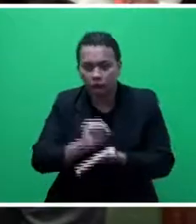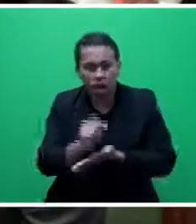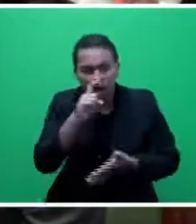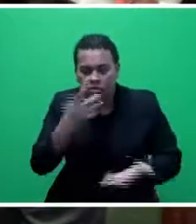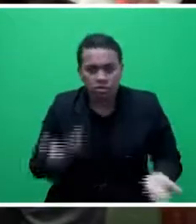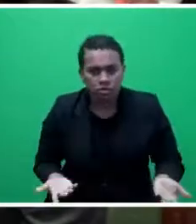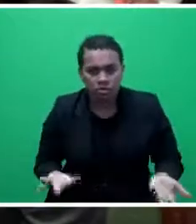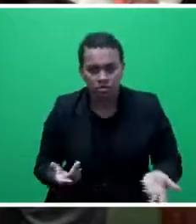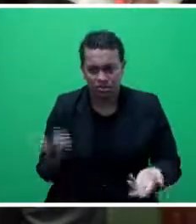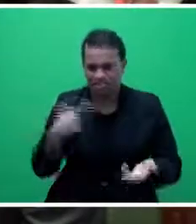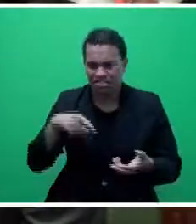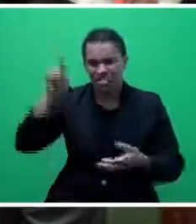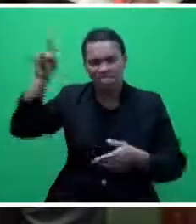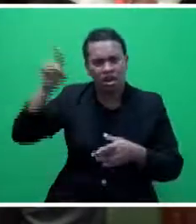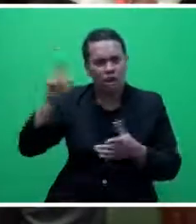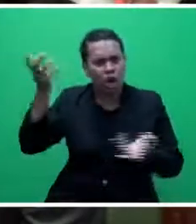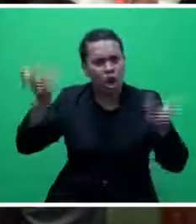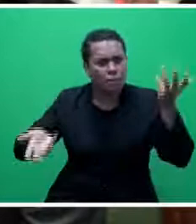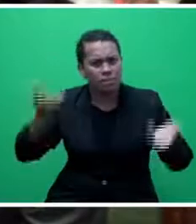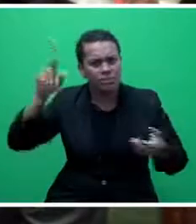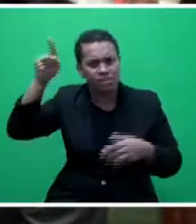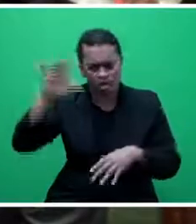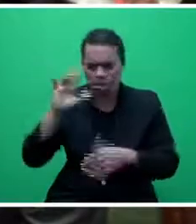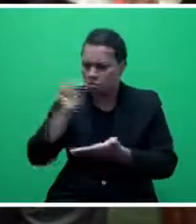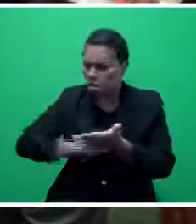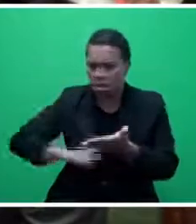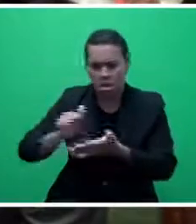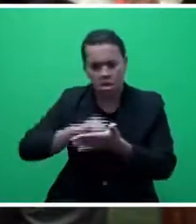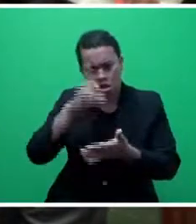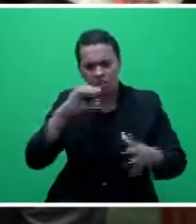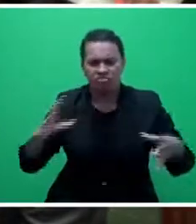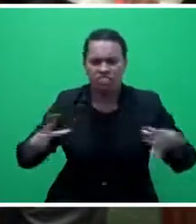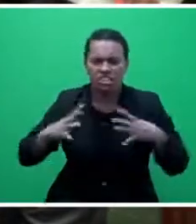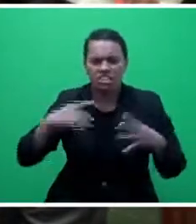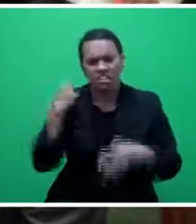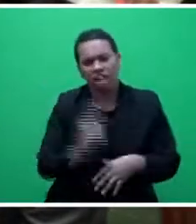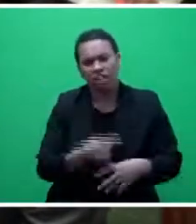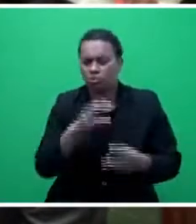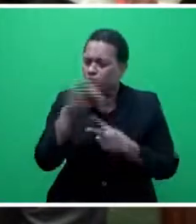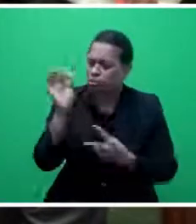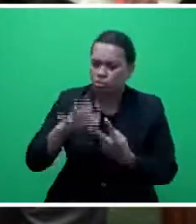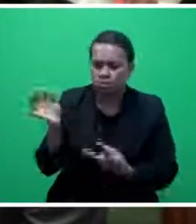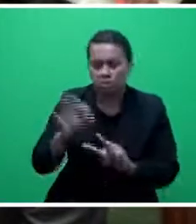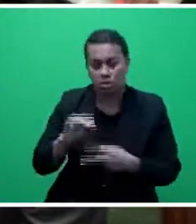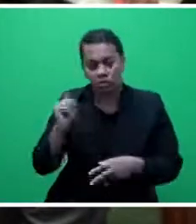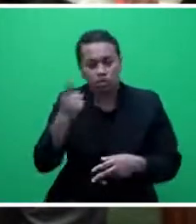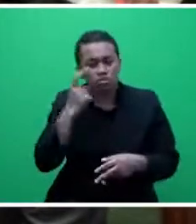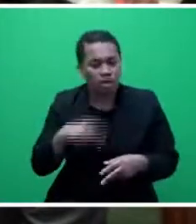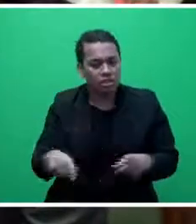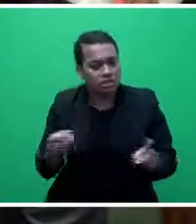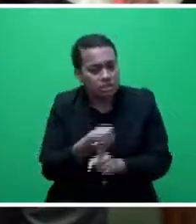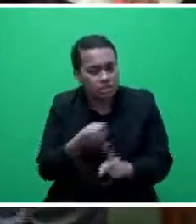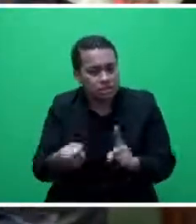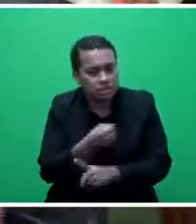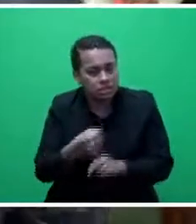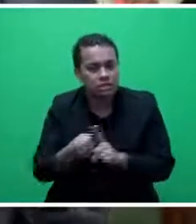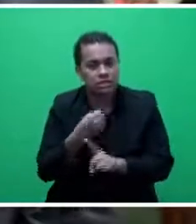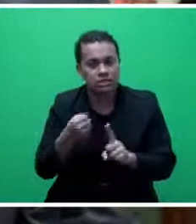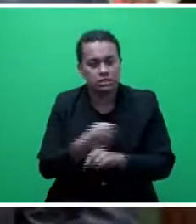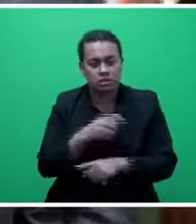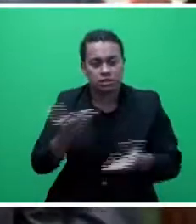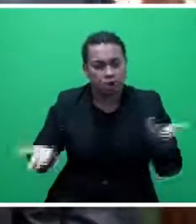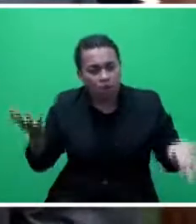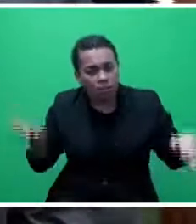Because supermarkets can actually buy them in bulk and they'd be a lot cheaper. The unit cost would be a lot cheaper. So the working